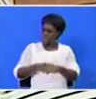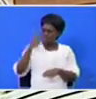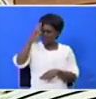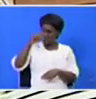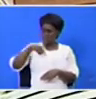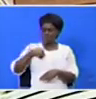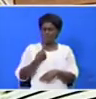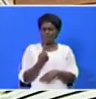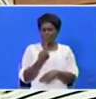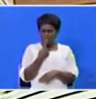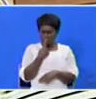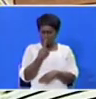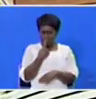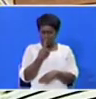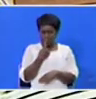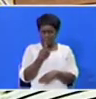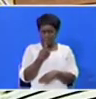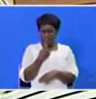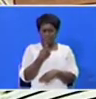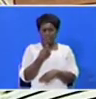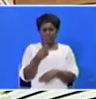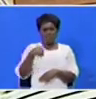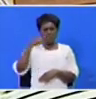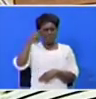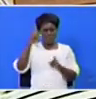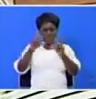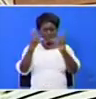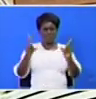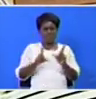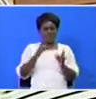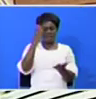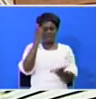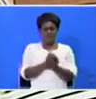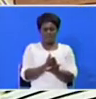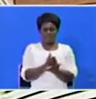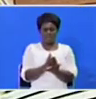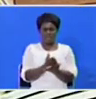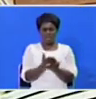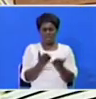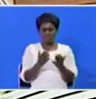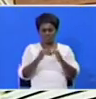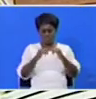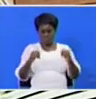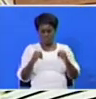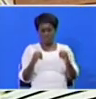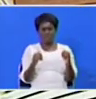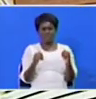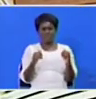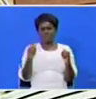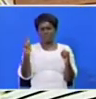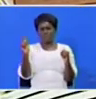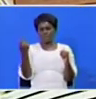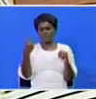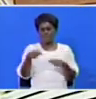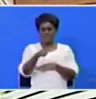why you are there. Is that the first dismissive? It is. I think, Linda, facts are facts and facts are sacred. Kenya National